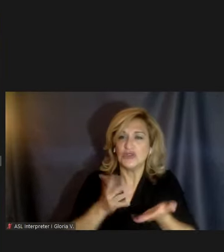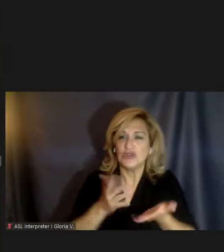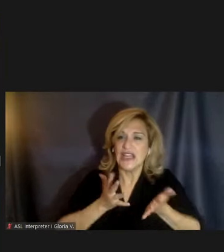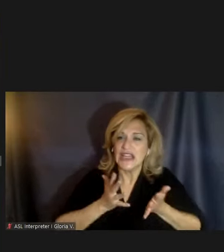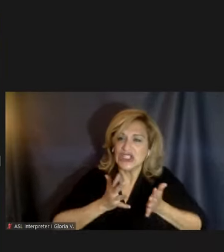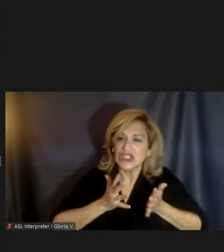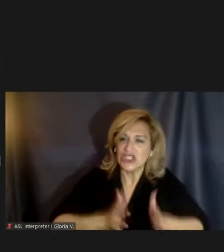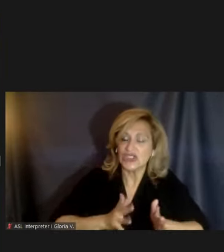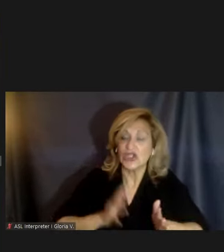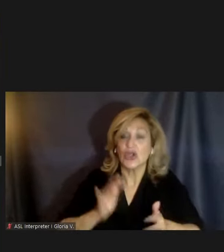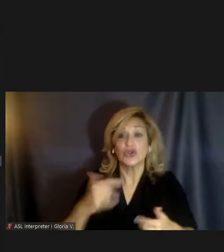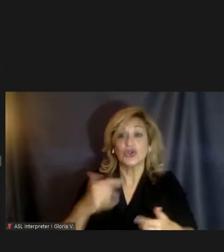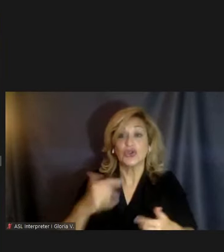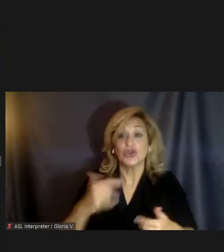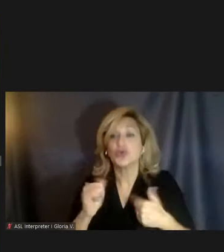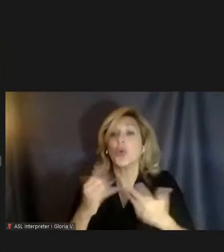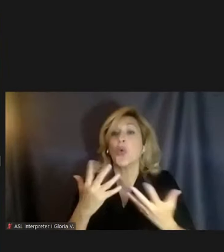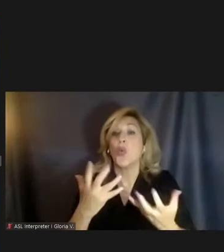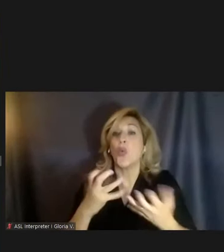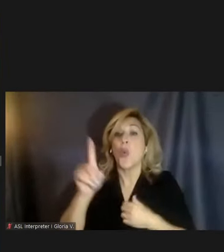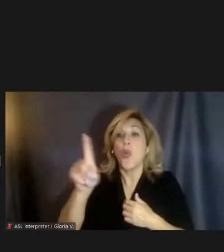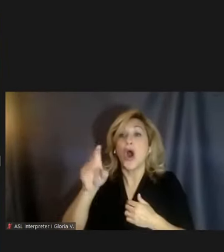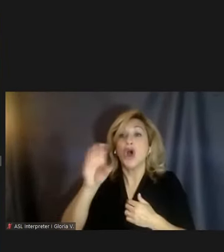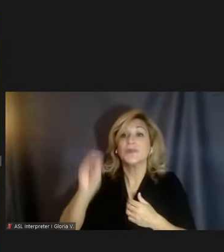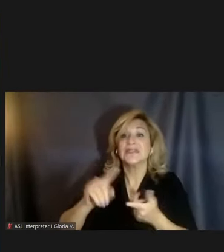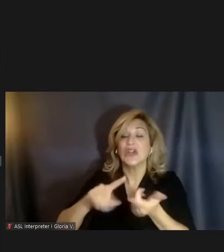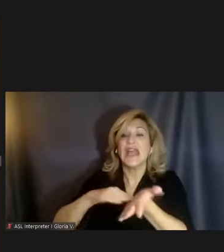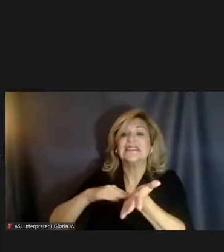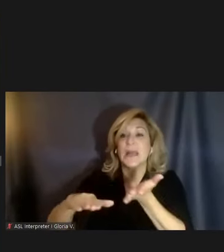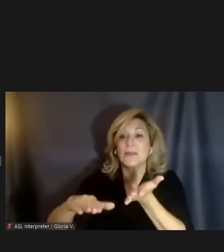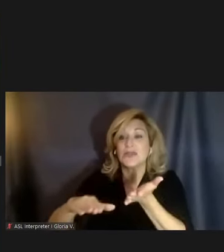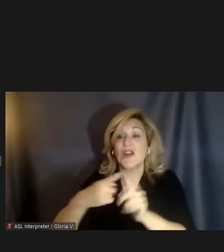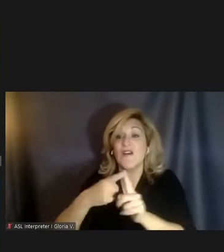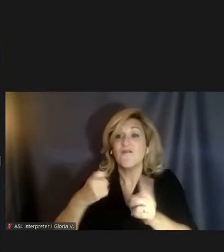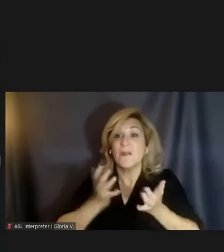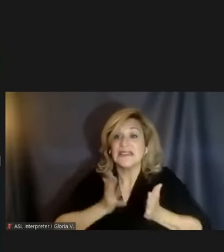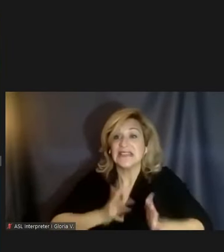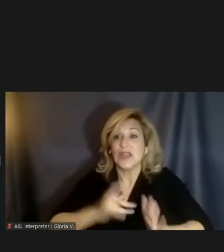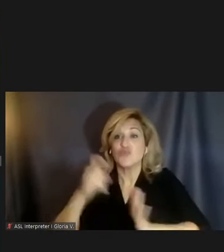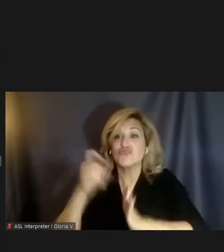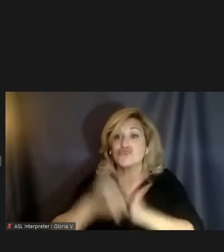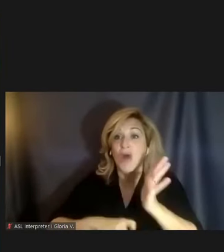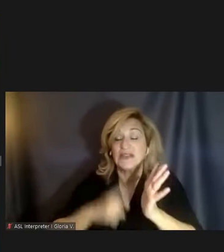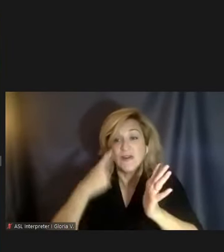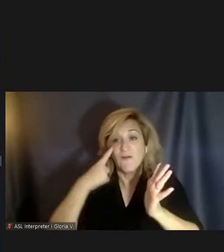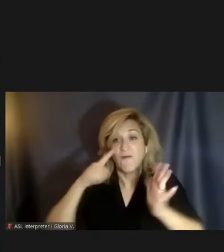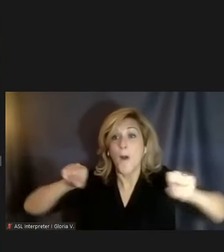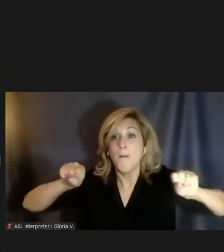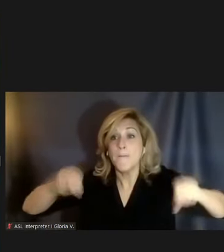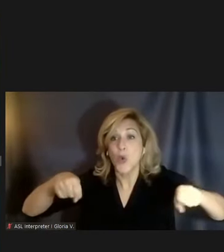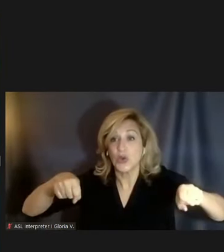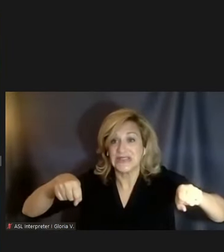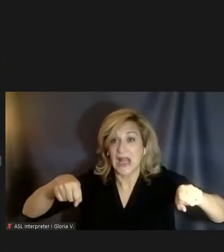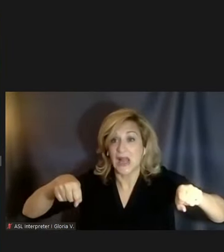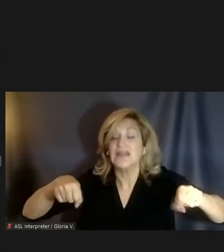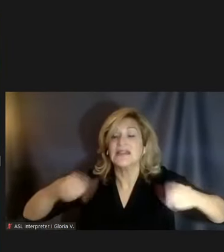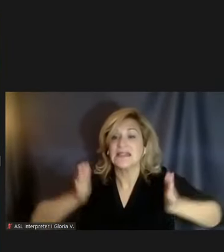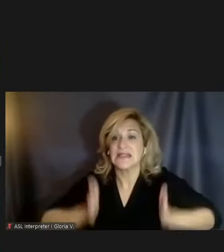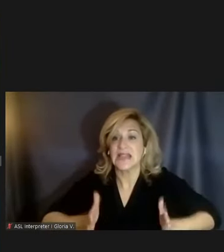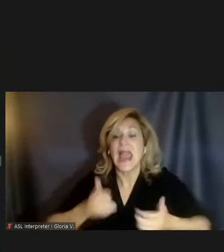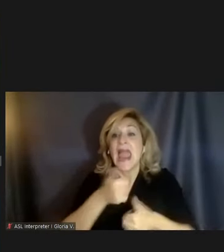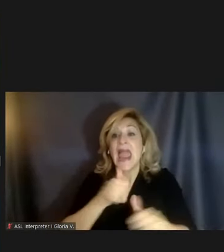for 100% exemption from congestion pricing for motorcyclists. Anyone riding